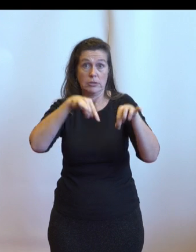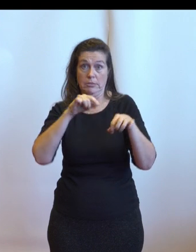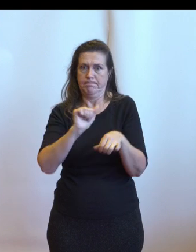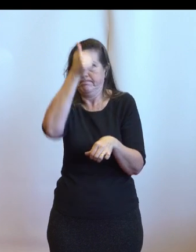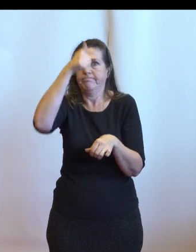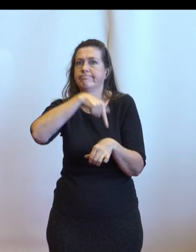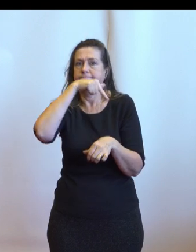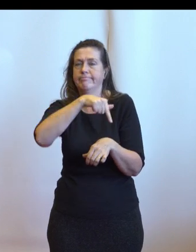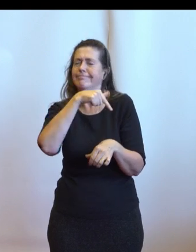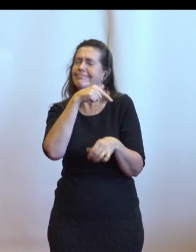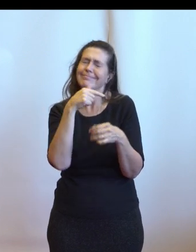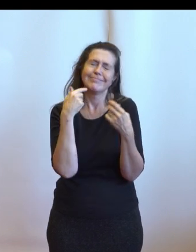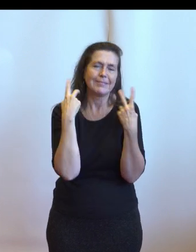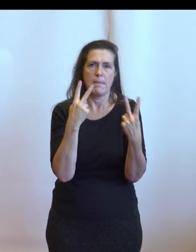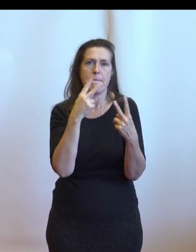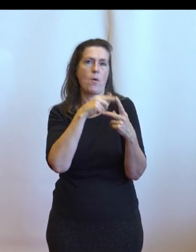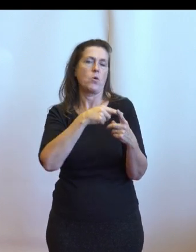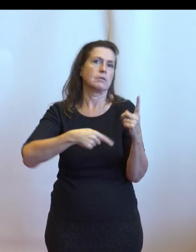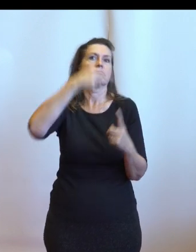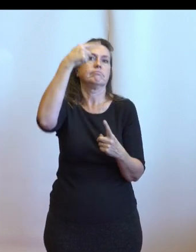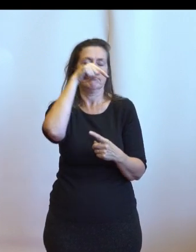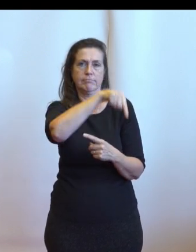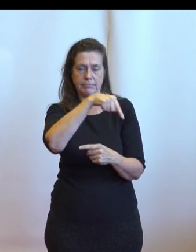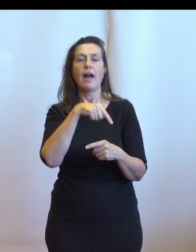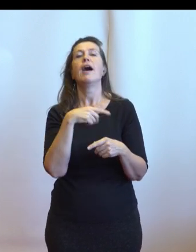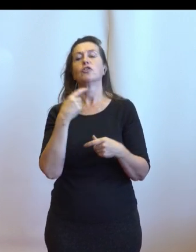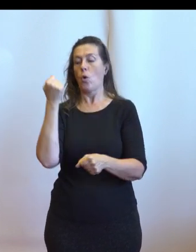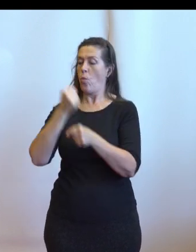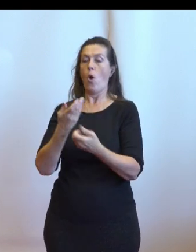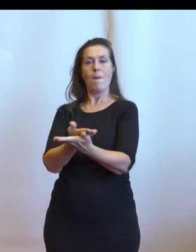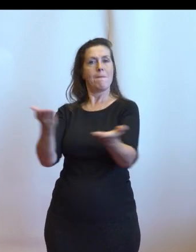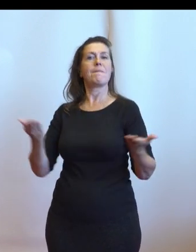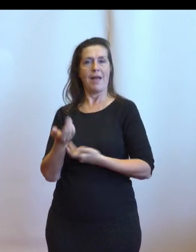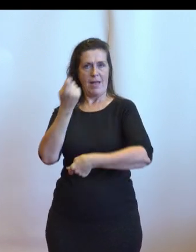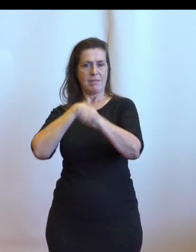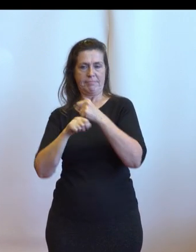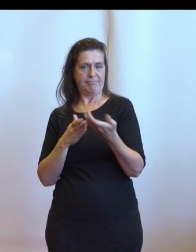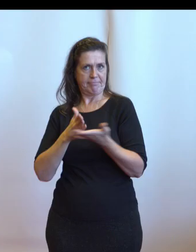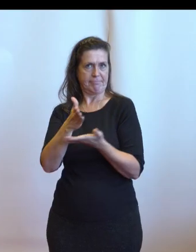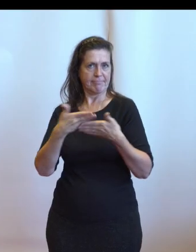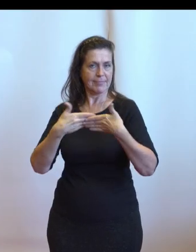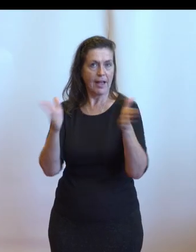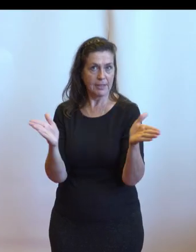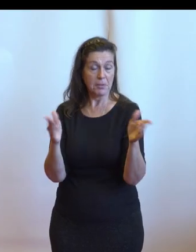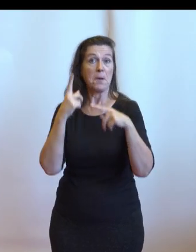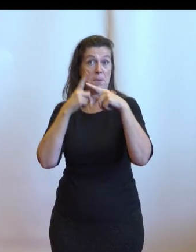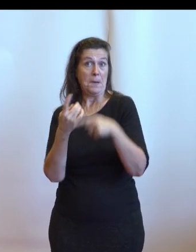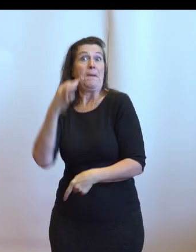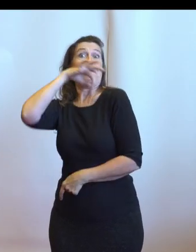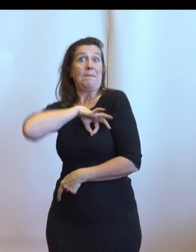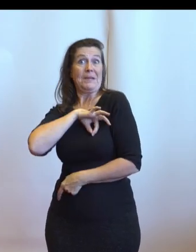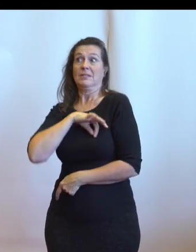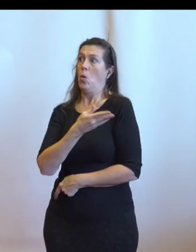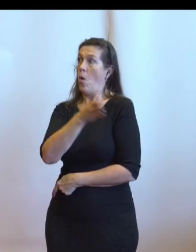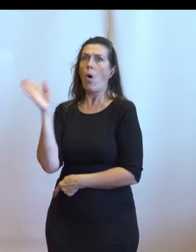on enablement to make a fully accessible workplace for everyone, and I would say for the benefit of everyone, because we